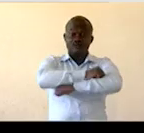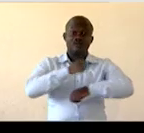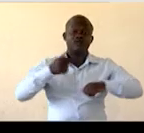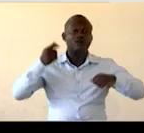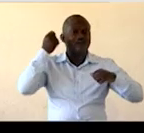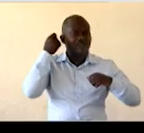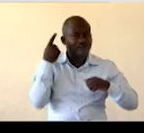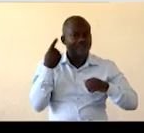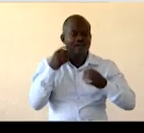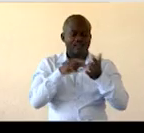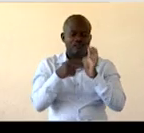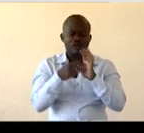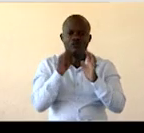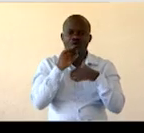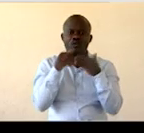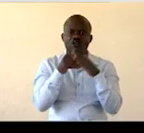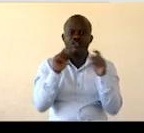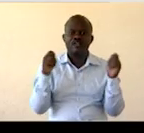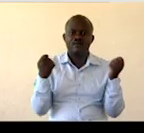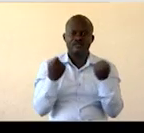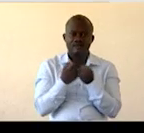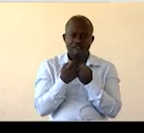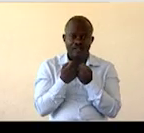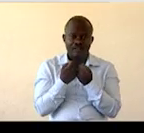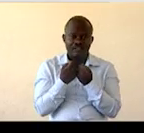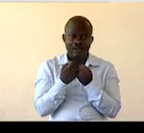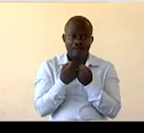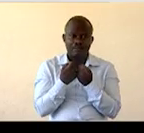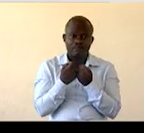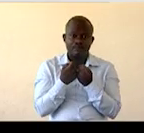the meaning of the term stem?